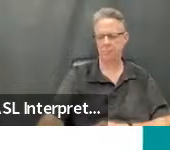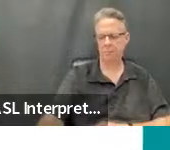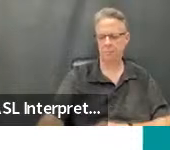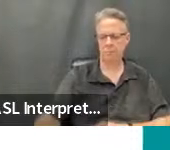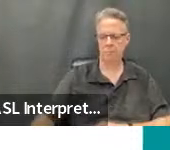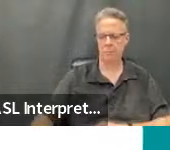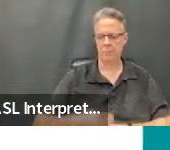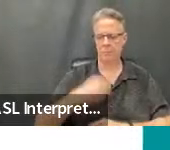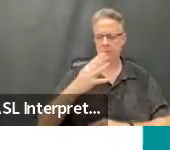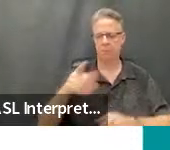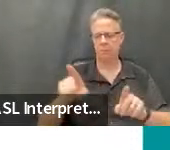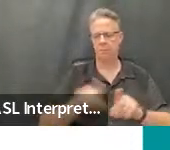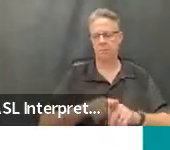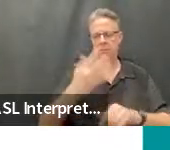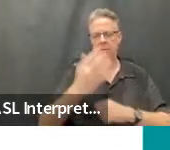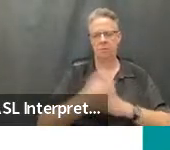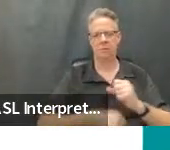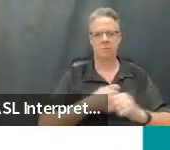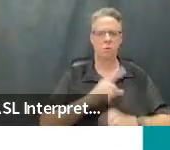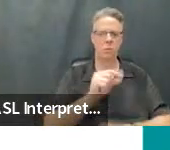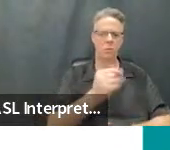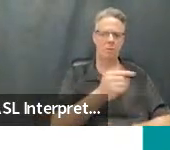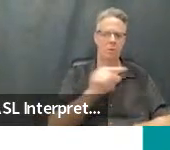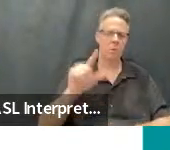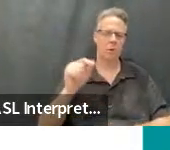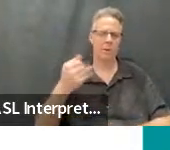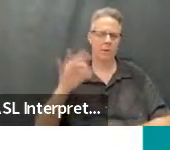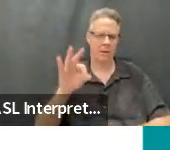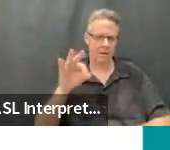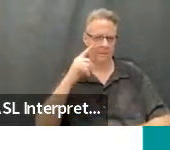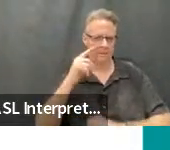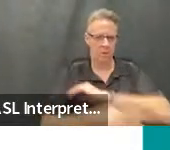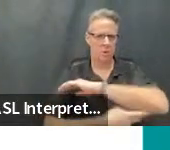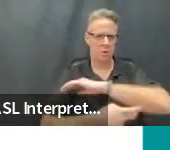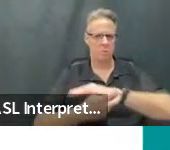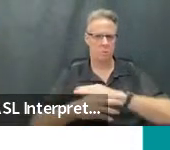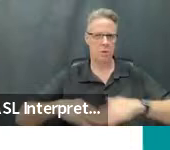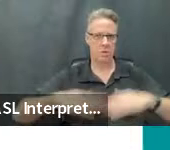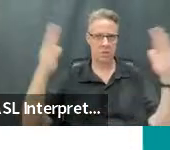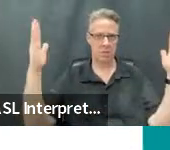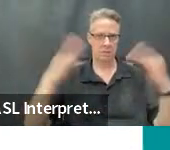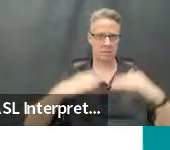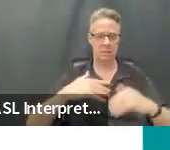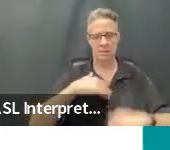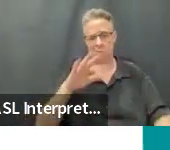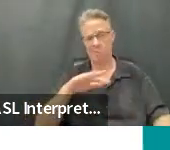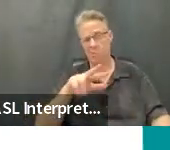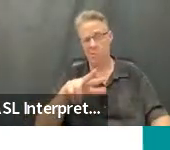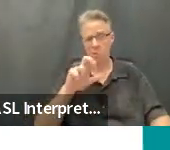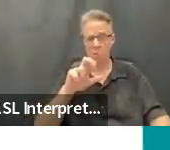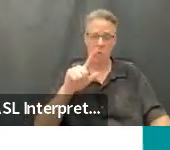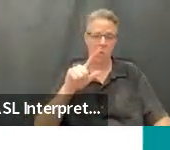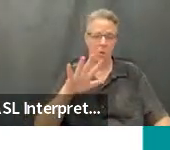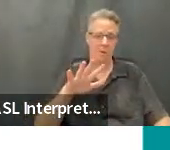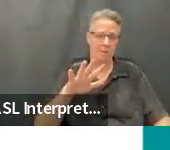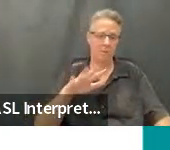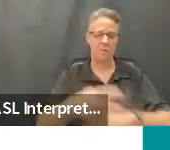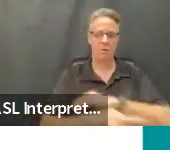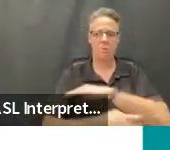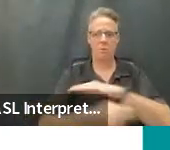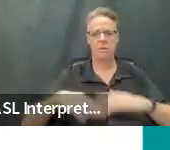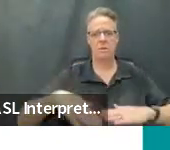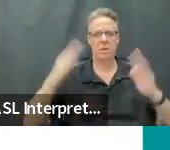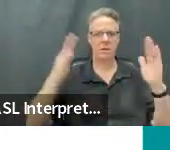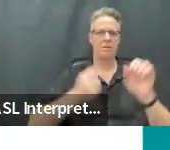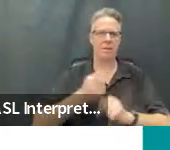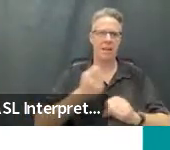information for the same 5-year period, 2015 to 2019, on bridge lifts, and there's about 325 kind of bridge lifts a year, so